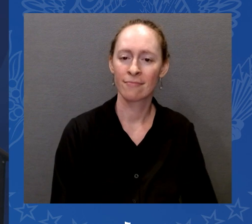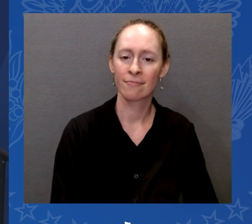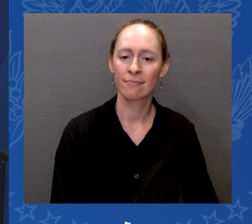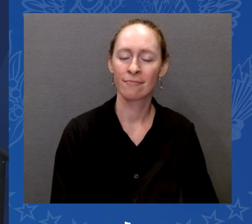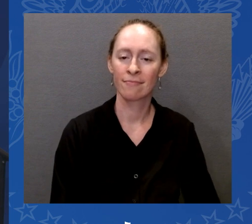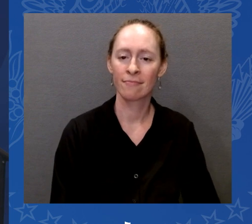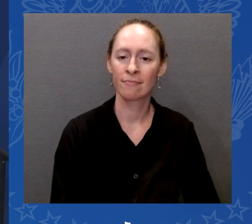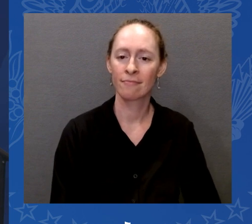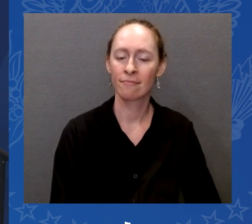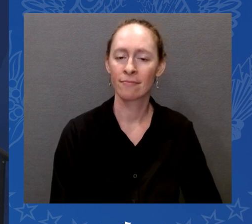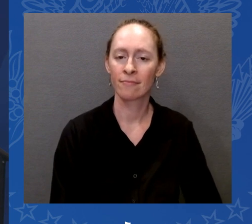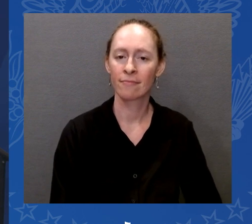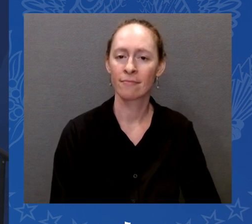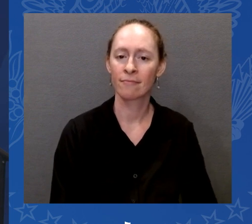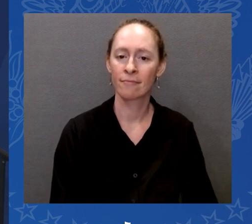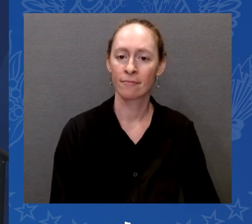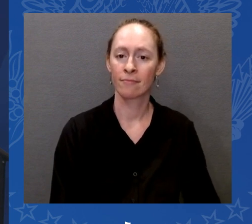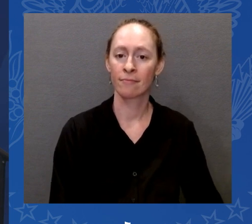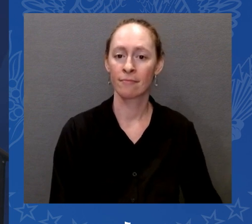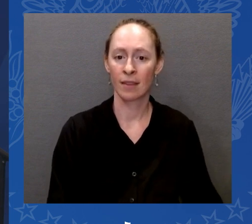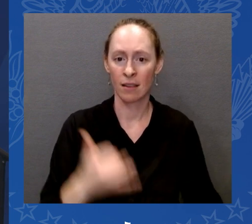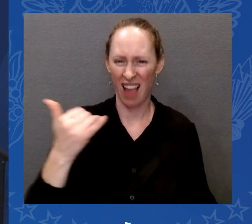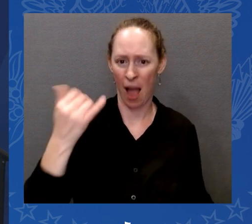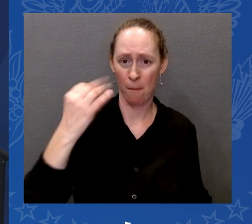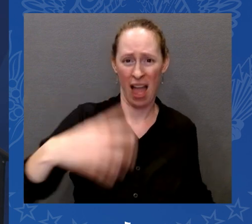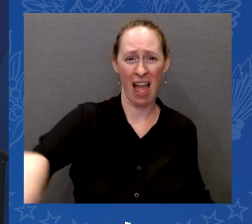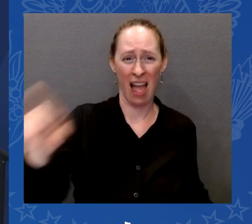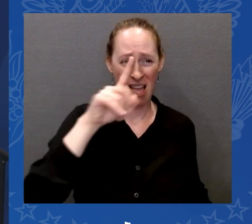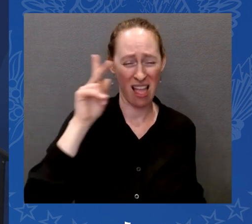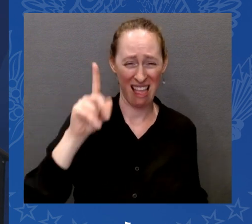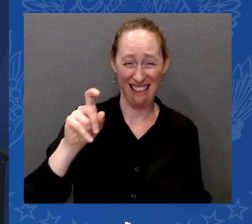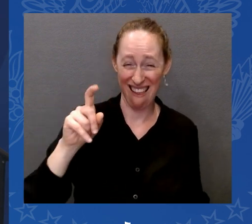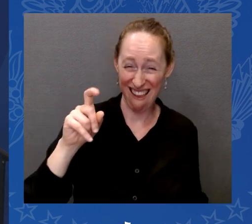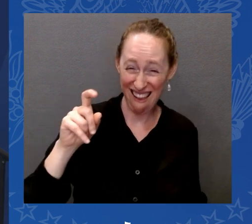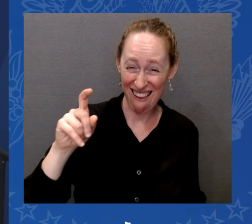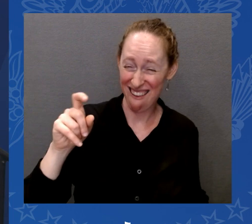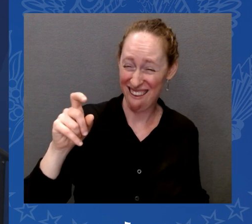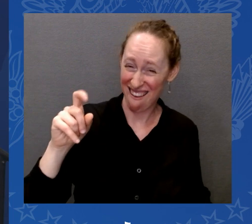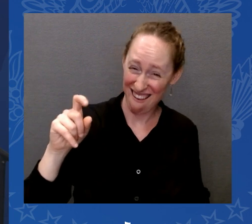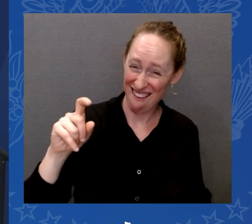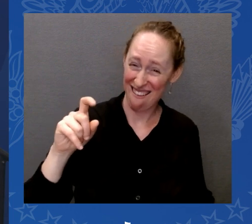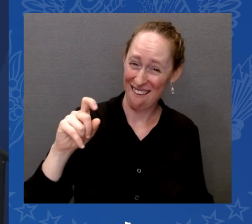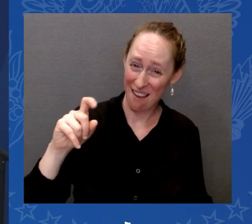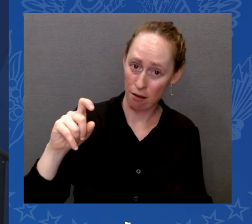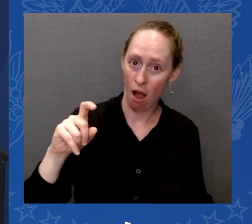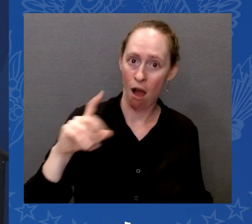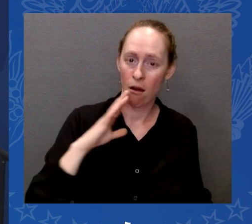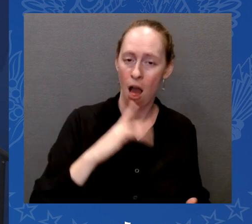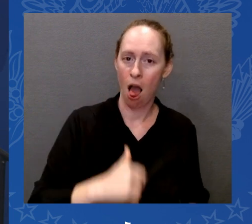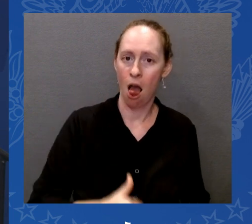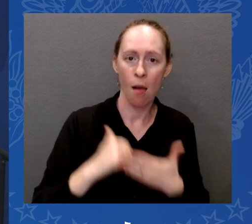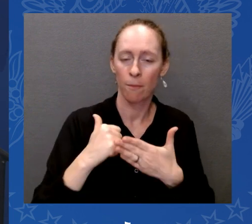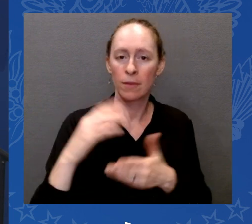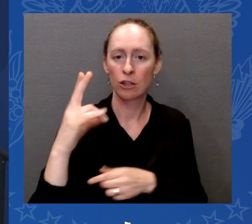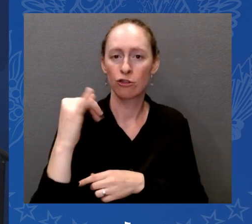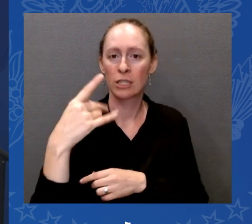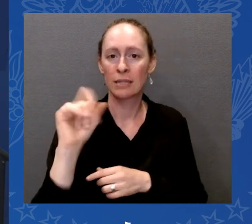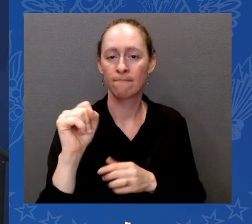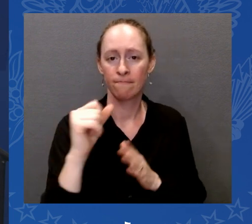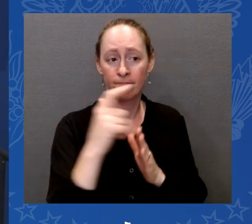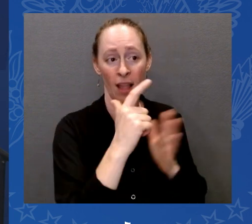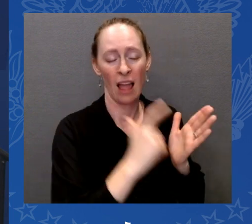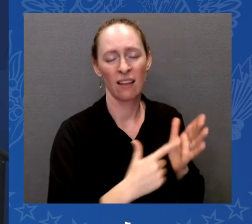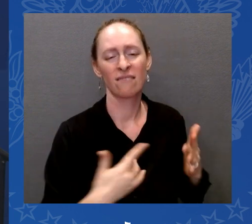just a few years ago, with the CHIPS Act, totally changes that. Now with CHIPS Act, we'll make the